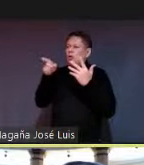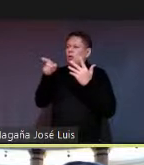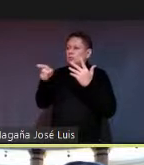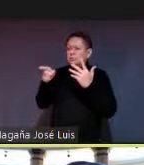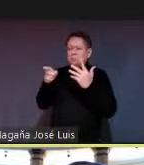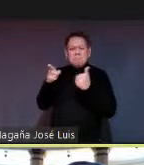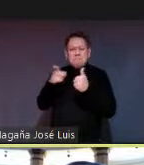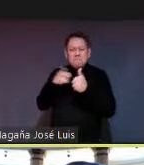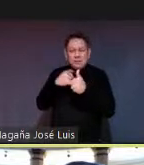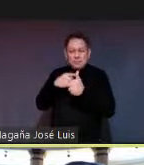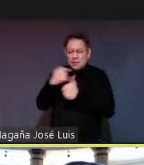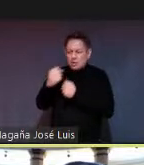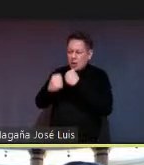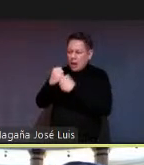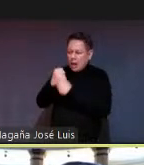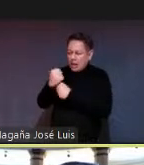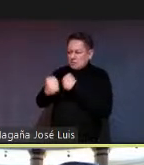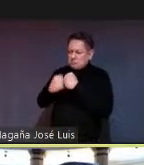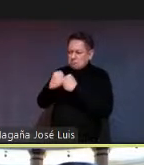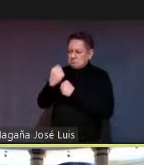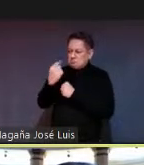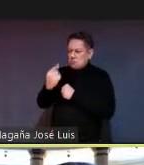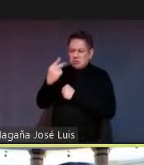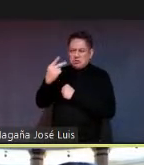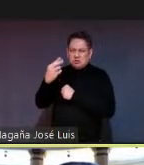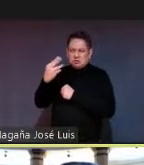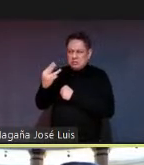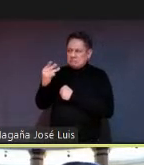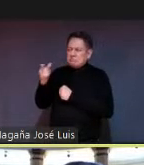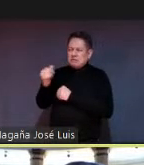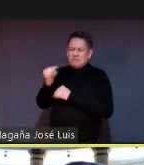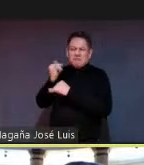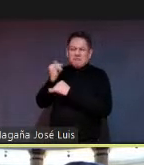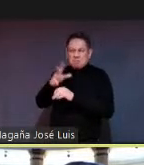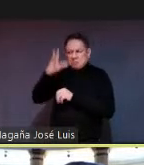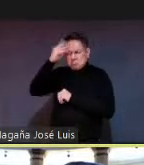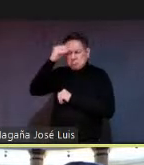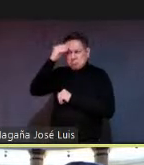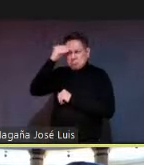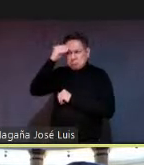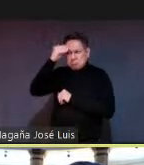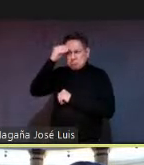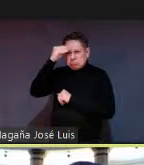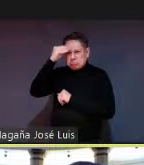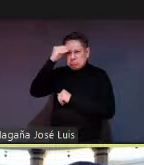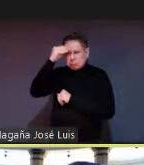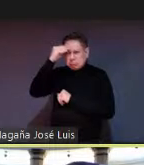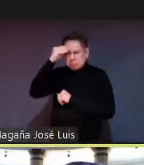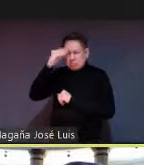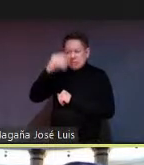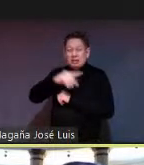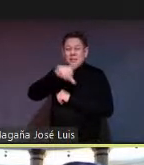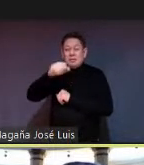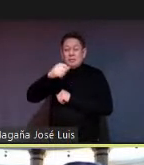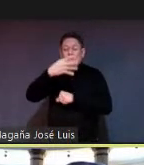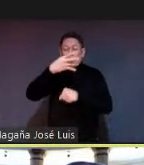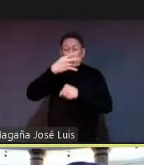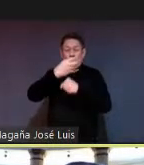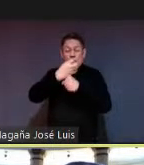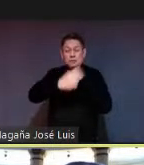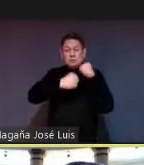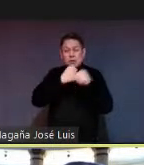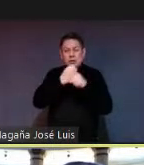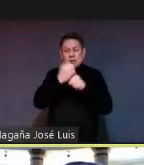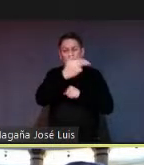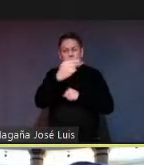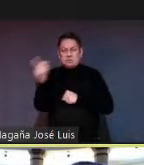were trained at hospitals looking at very advanced diseases.